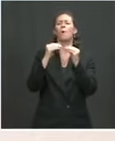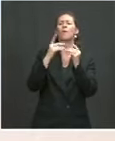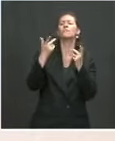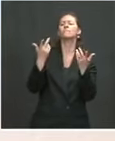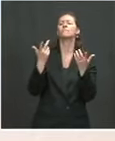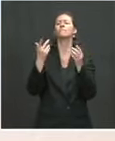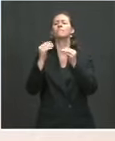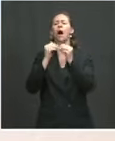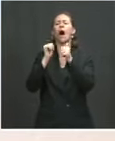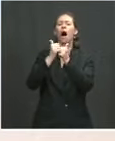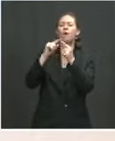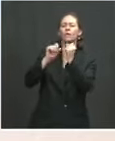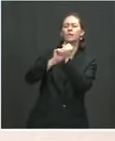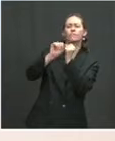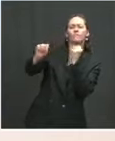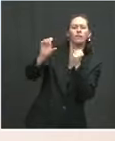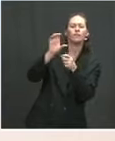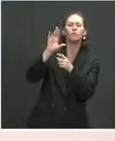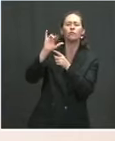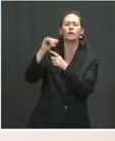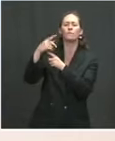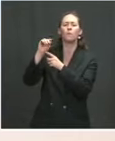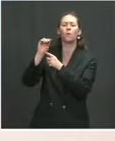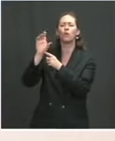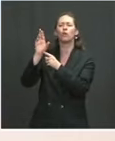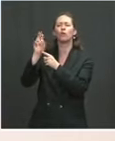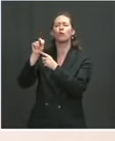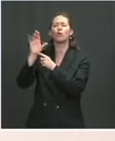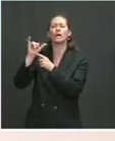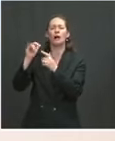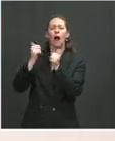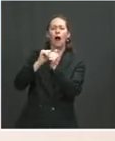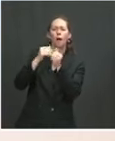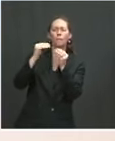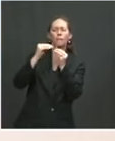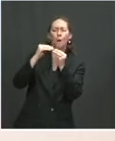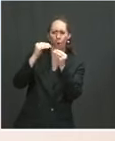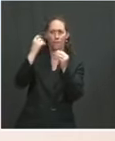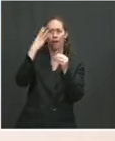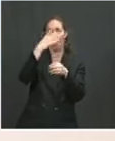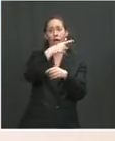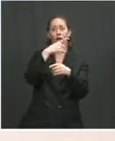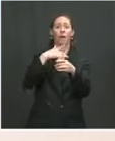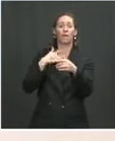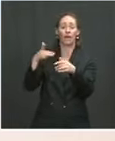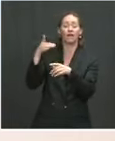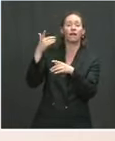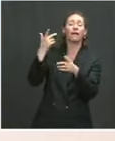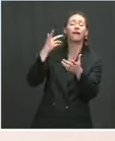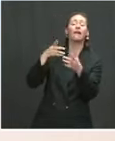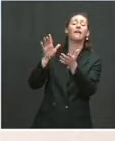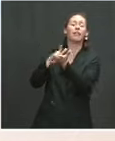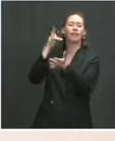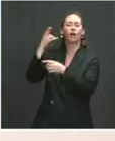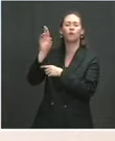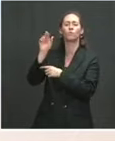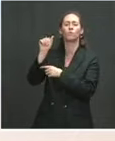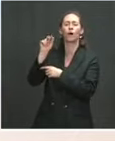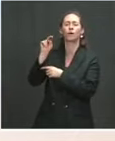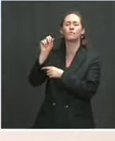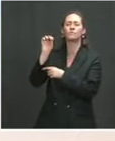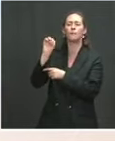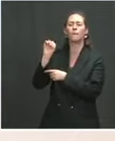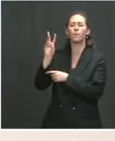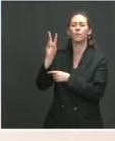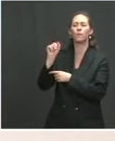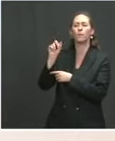of these ransomware attacks are, you know, if ransom is paid, which of course we don't recommend and don't advise from the FBI, but it's often done